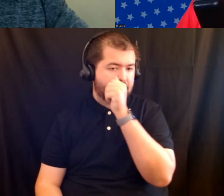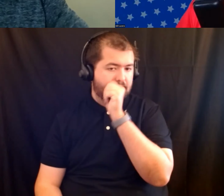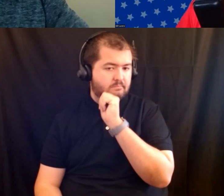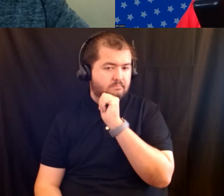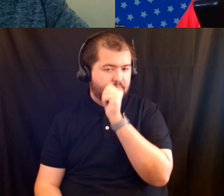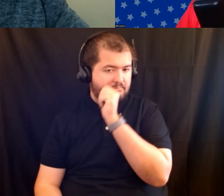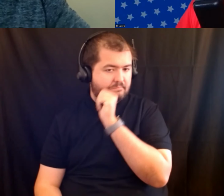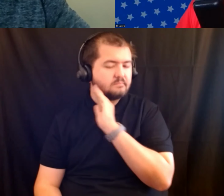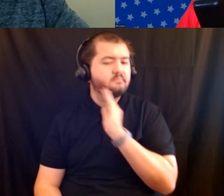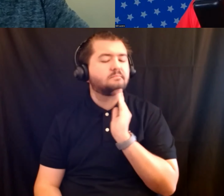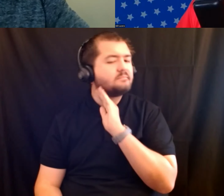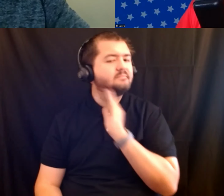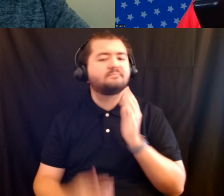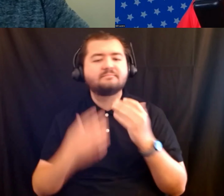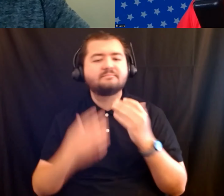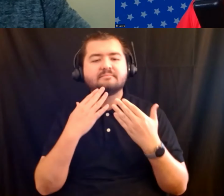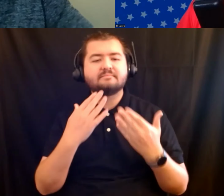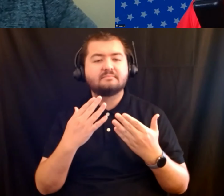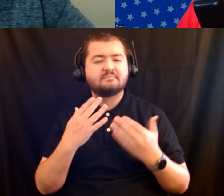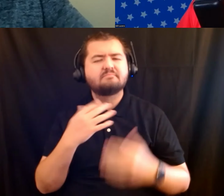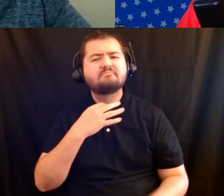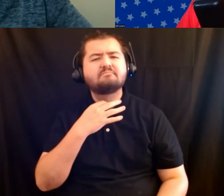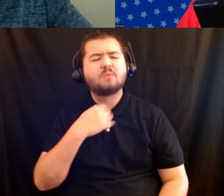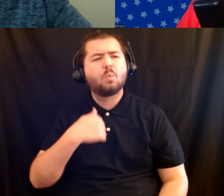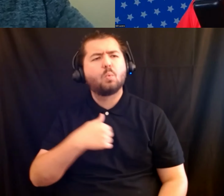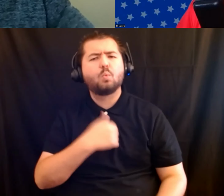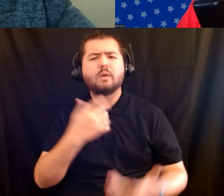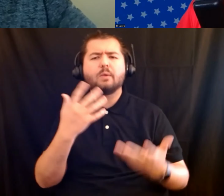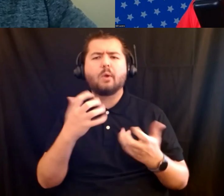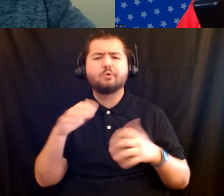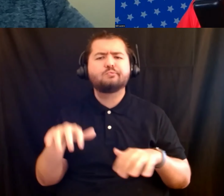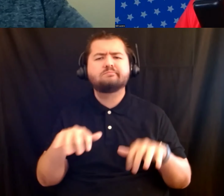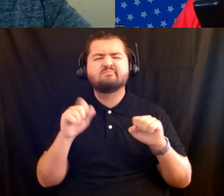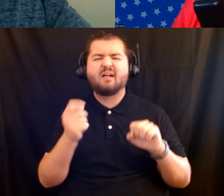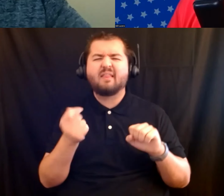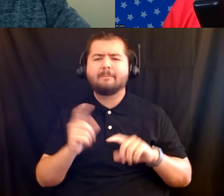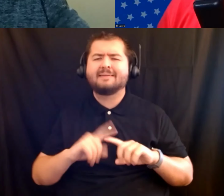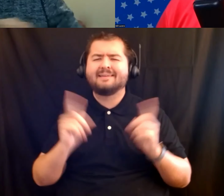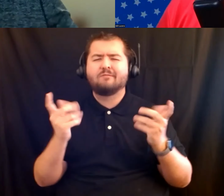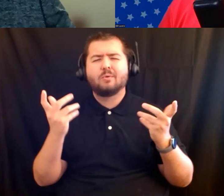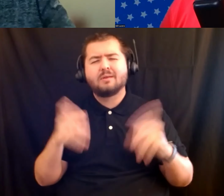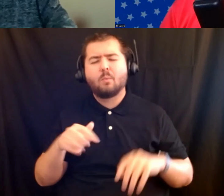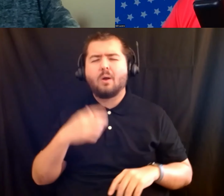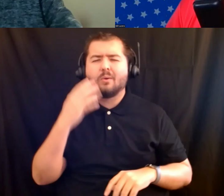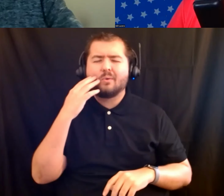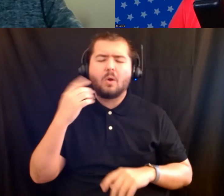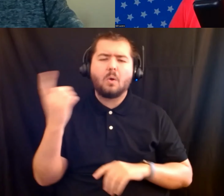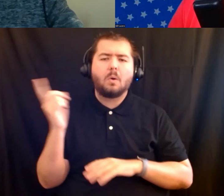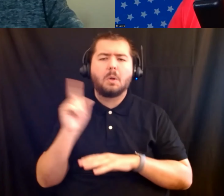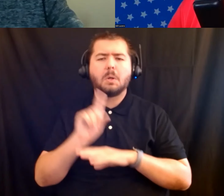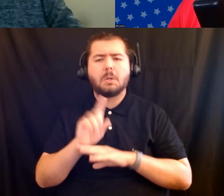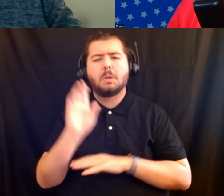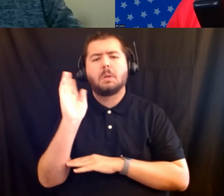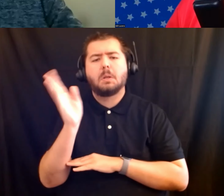Thank you. I'm glad we wanted to do something different in a training format rather than just come here and